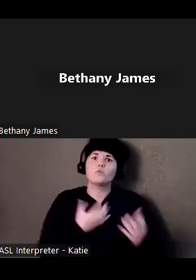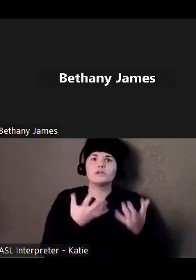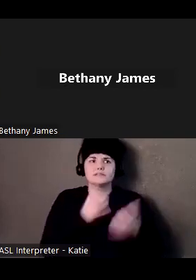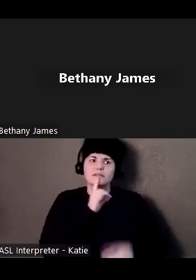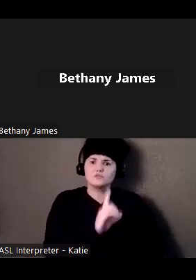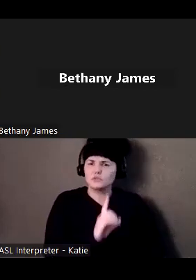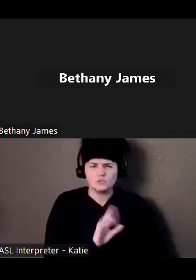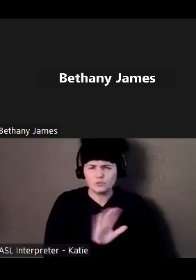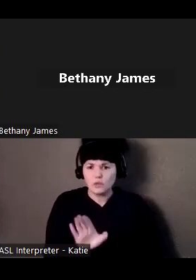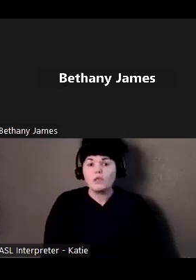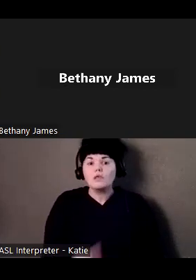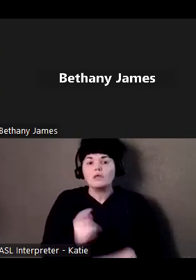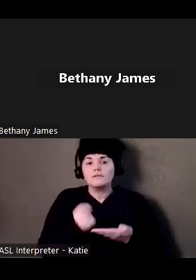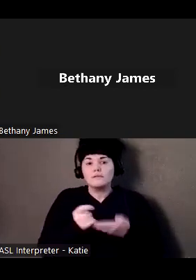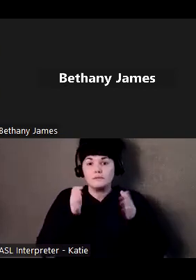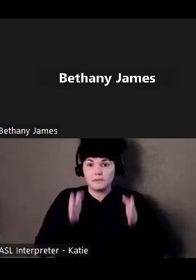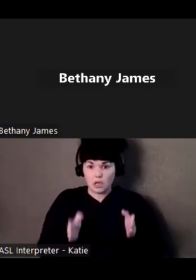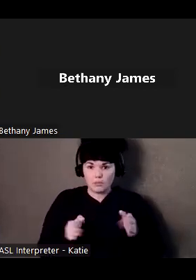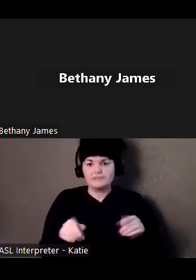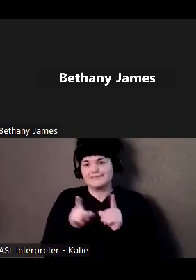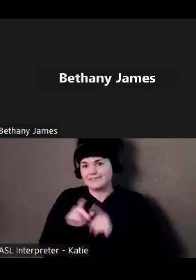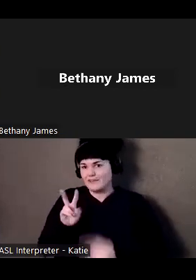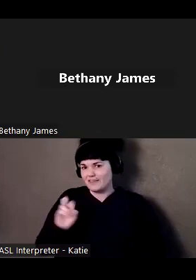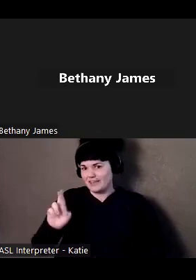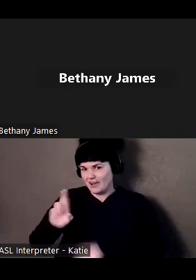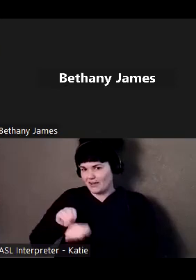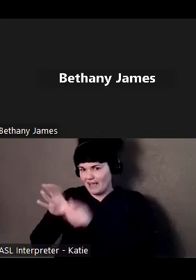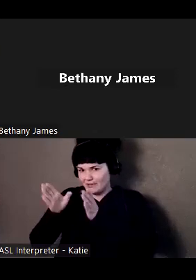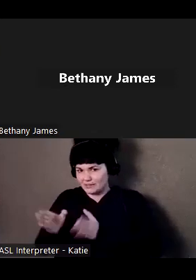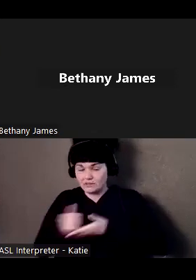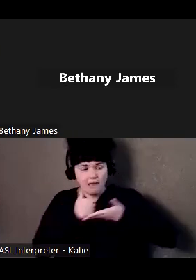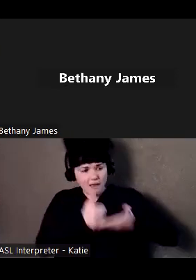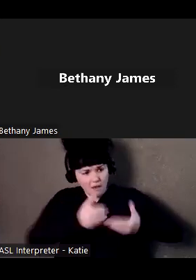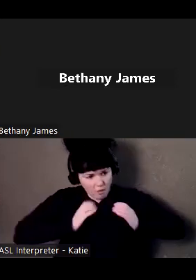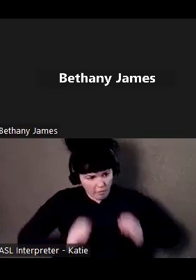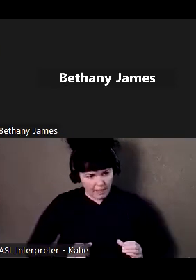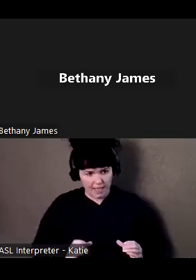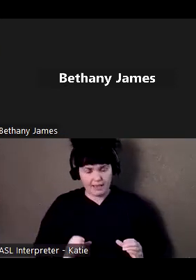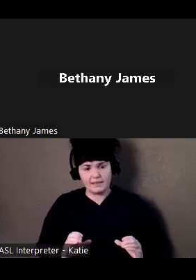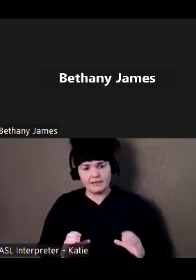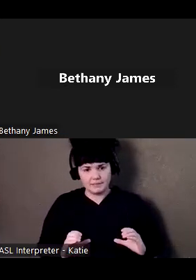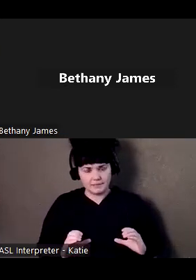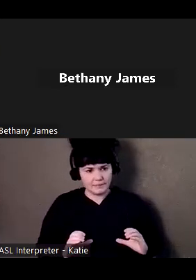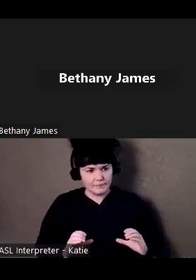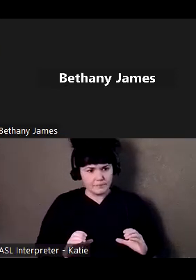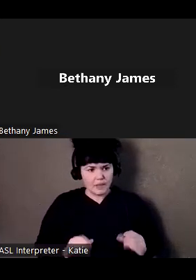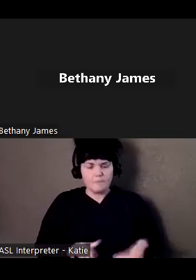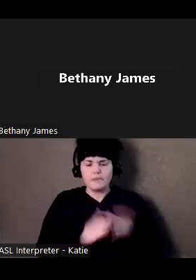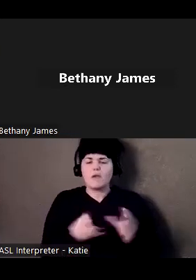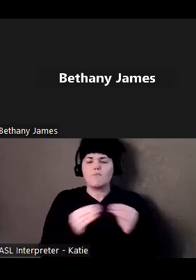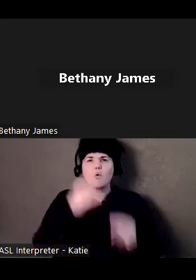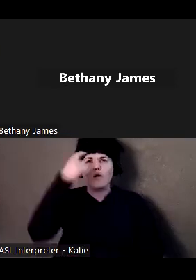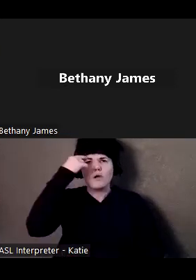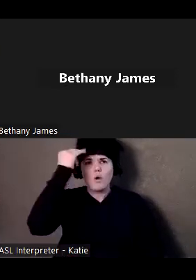true. Therapists and vocational counselors help clients bring about a psychological awareness, which allows